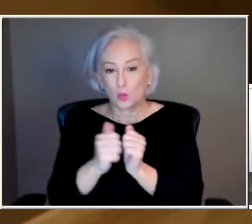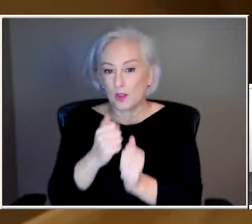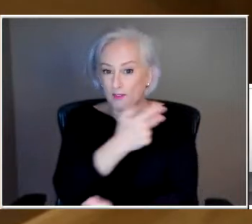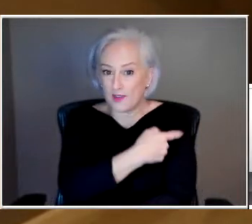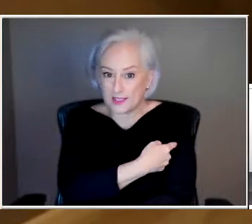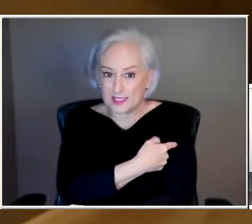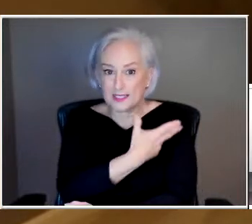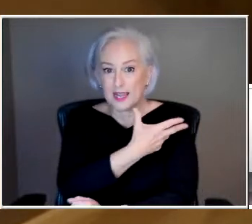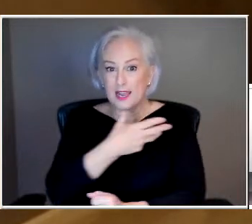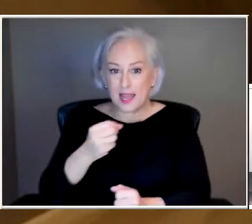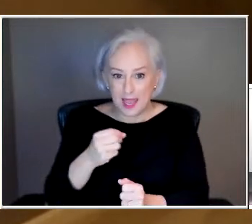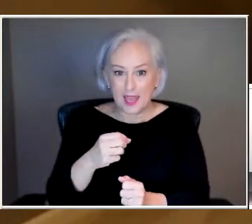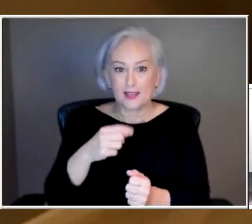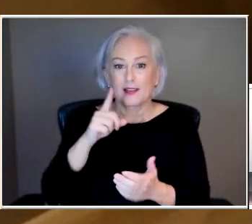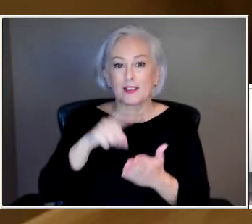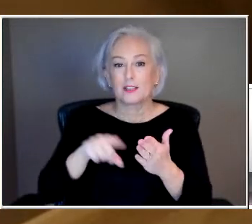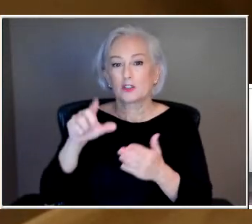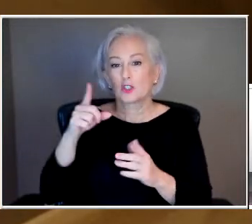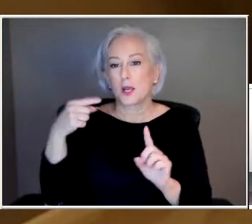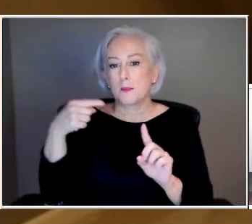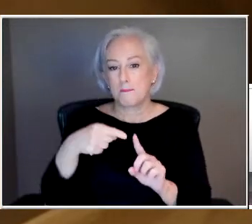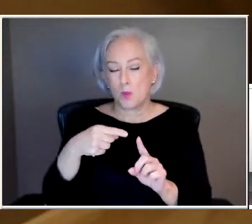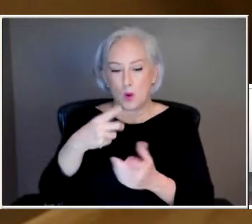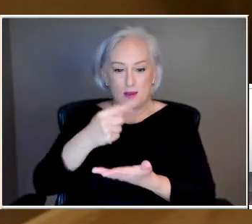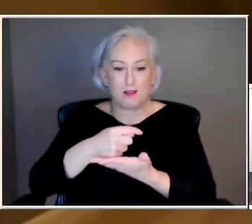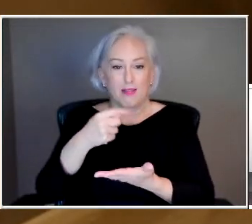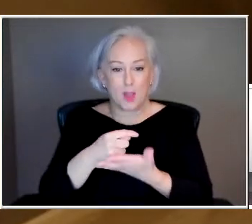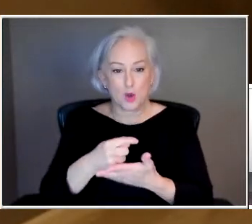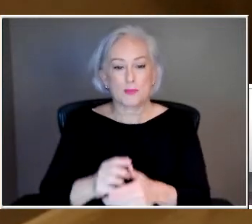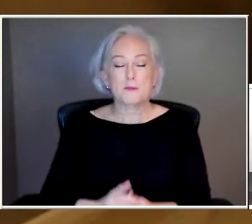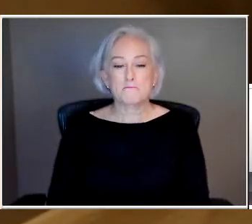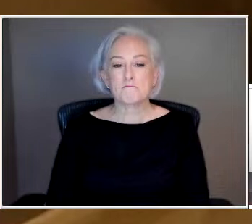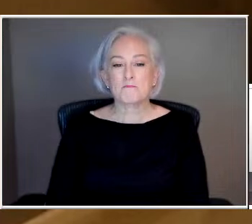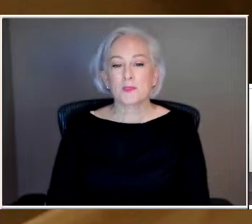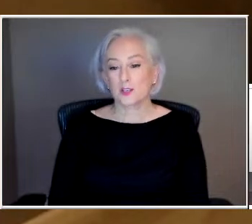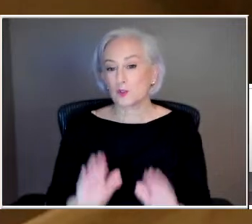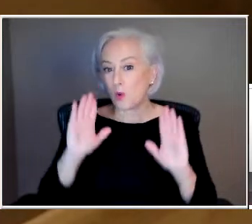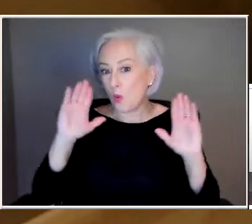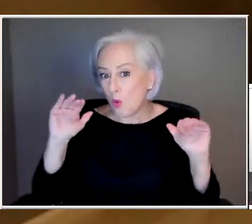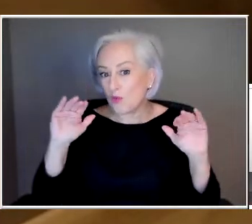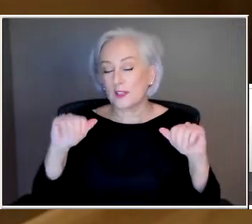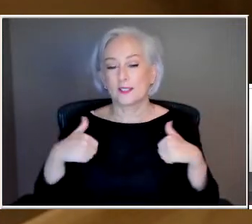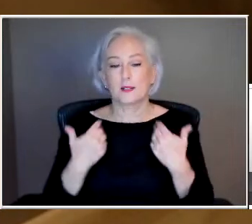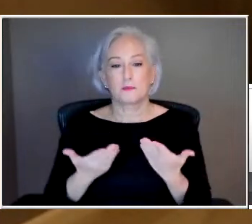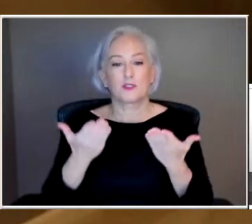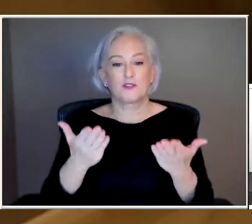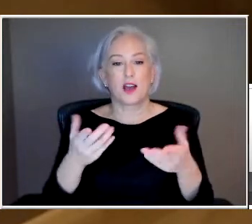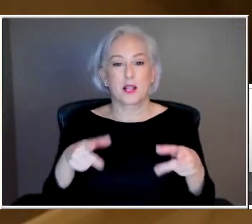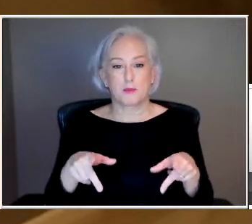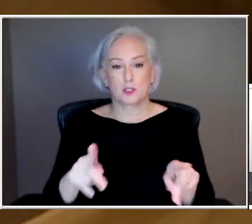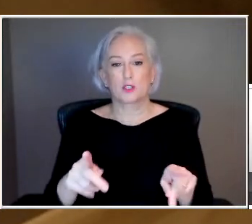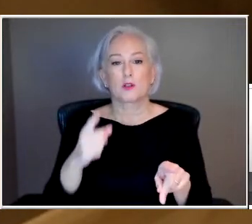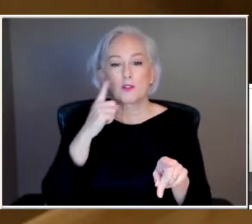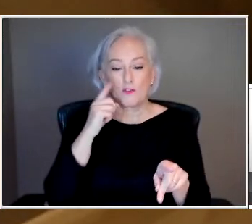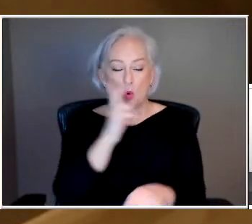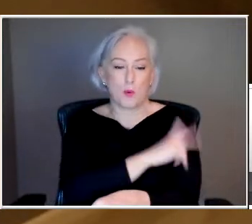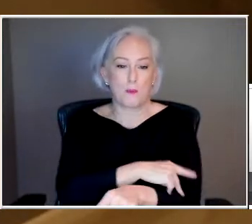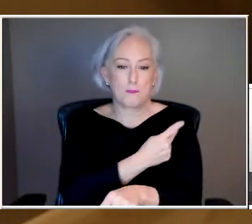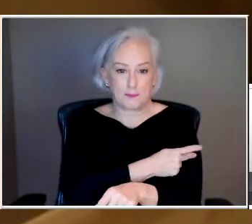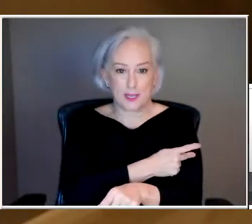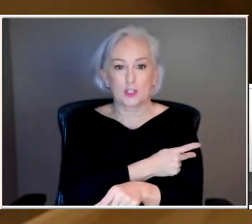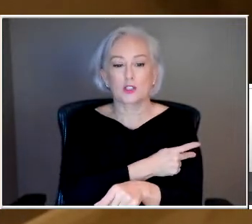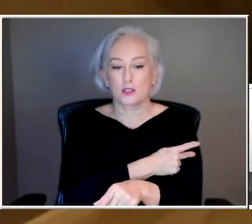a checkpoint inhibitor. So hopefully this provides opportunity for our patients to participate in the clinical